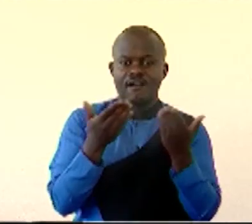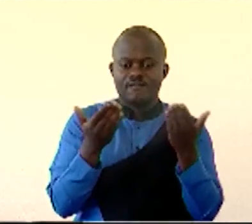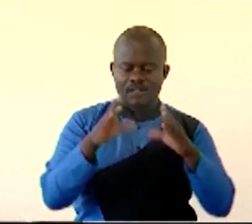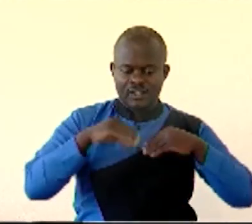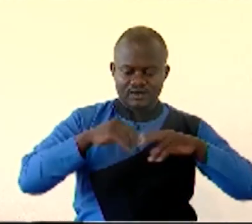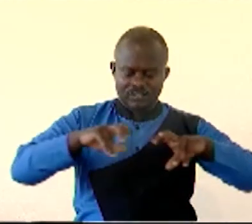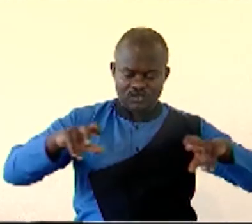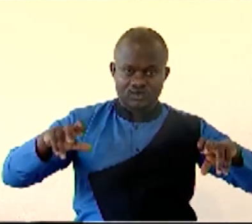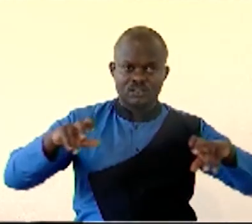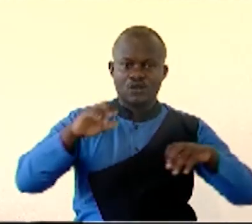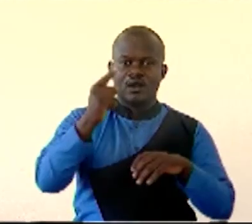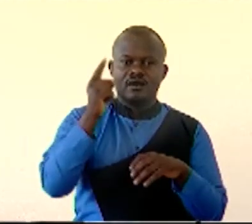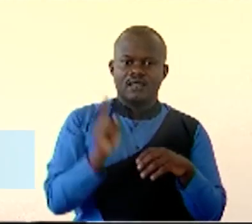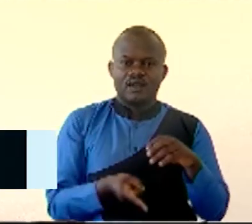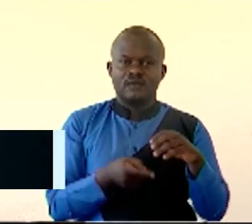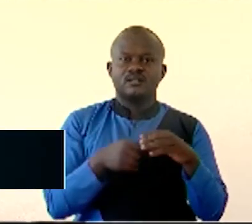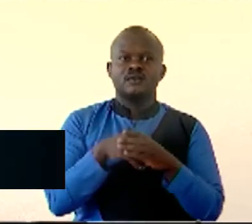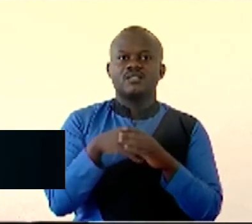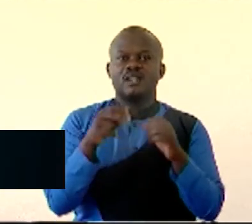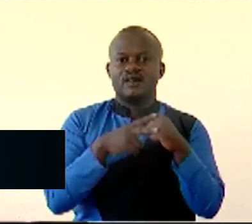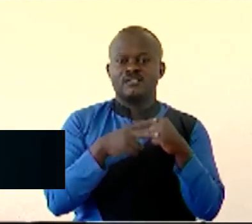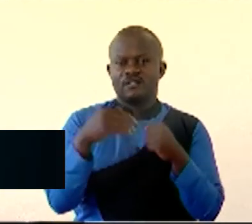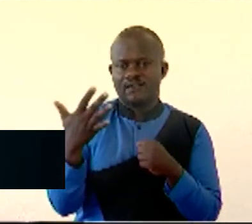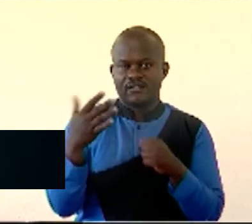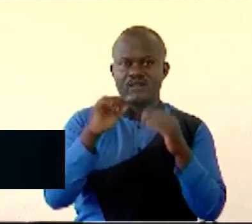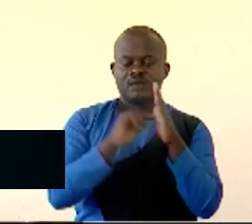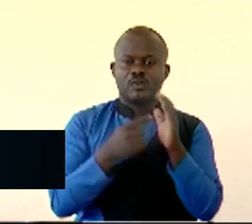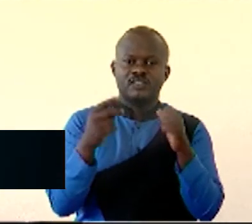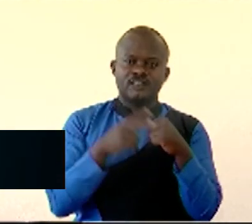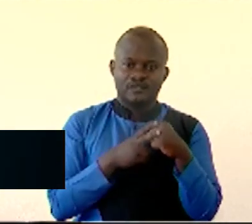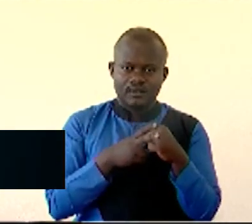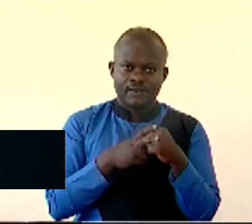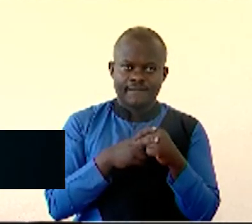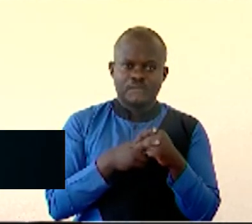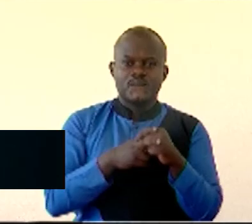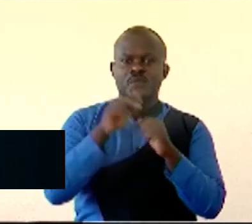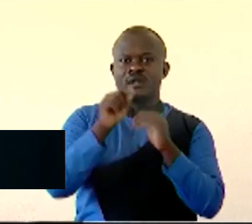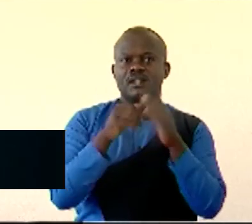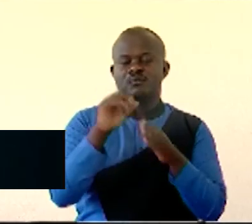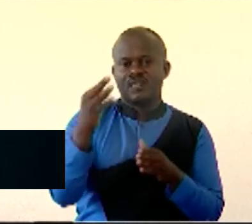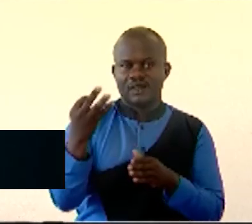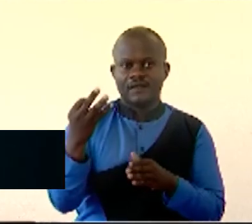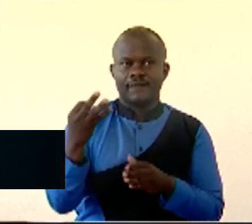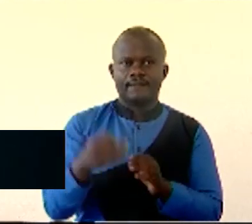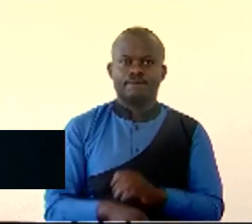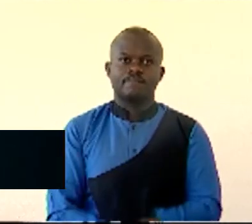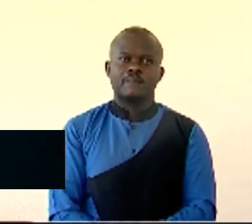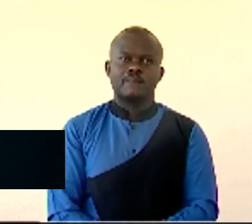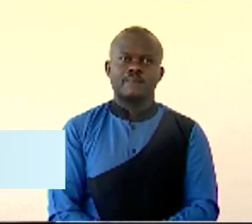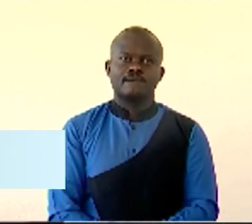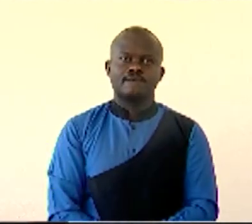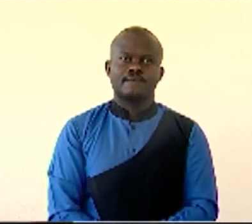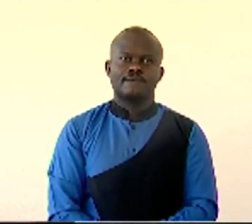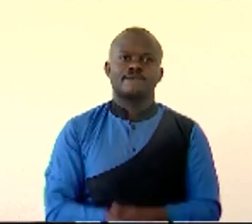check. 1,785.7 times 3. So